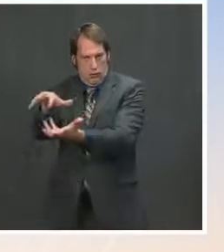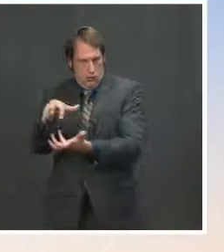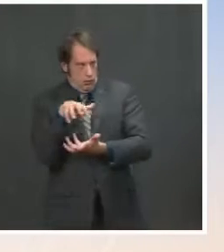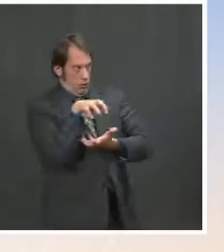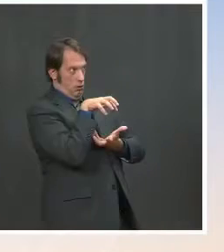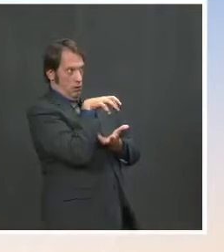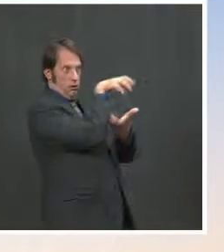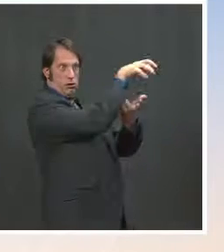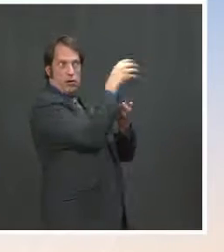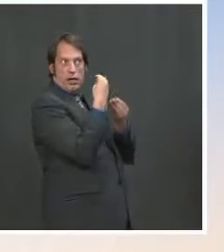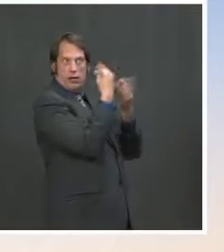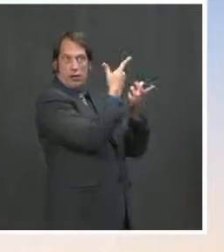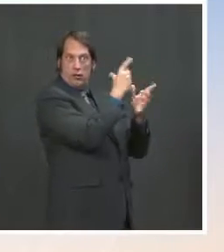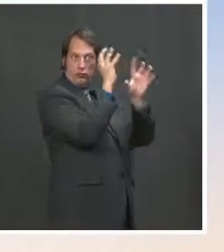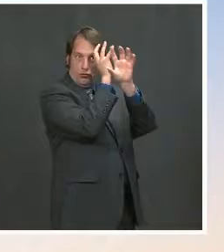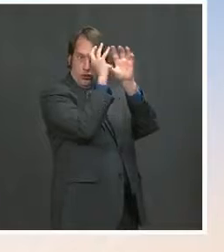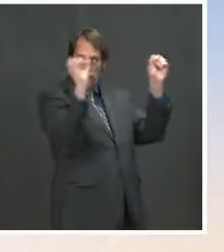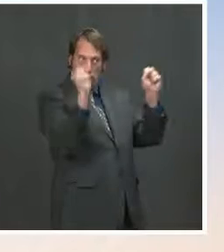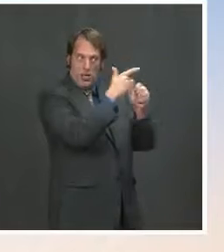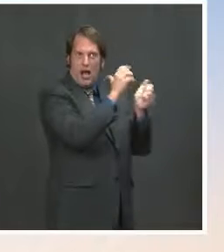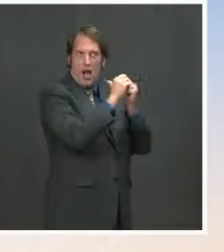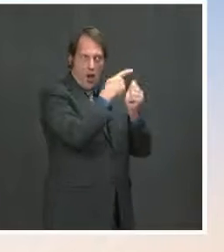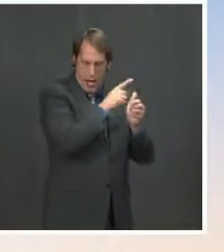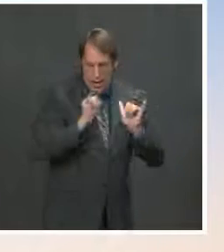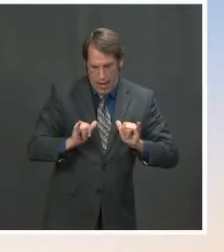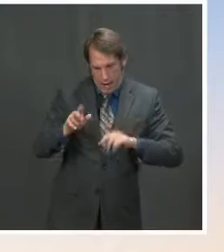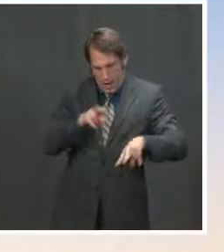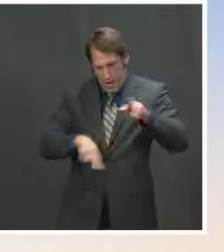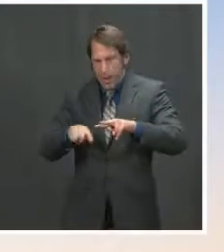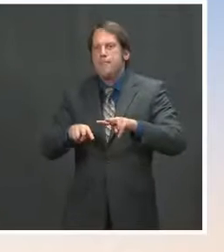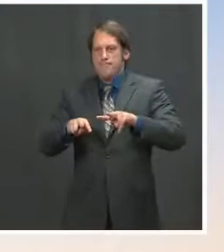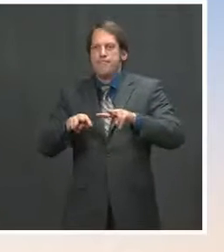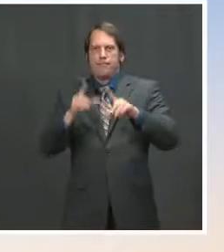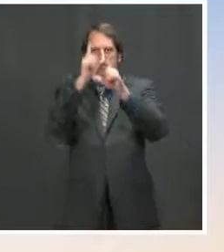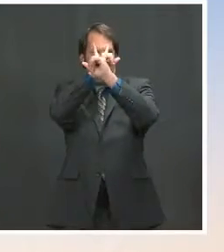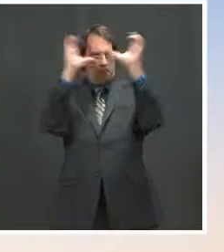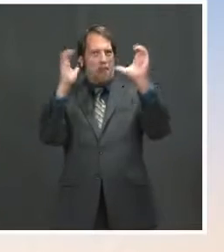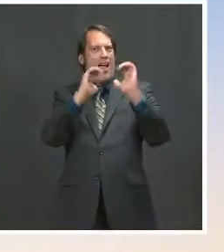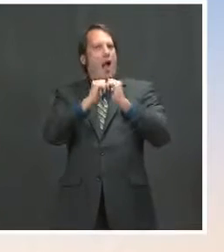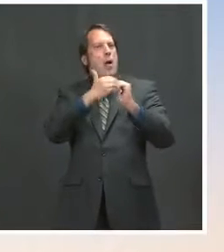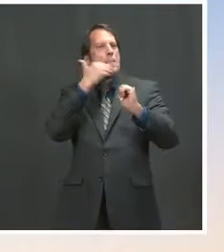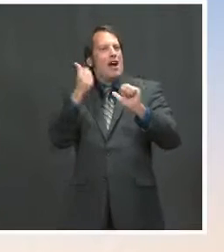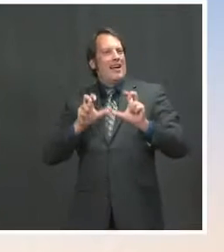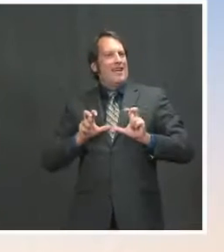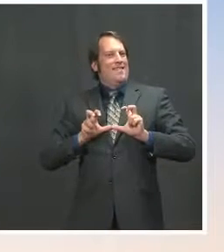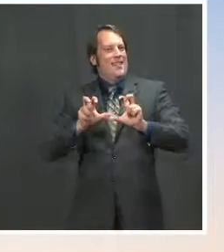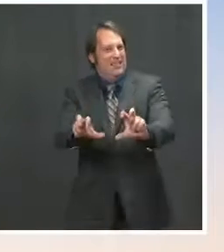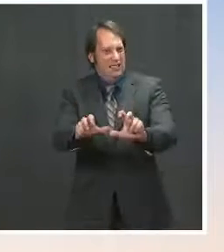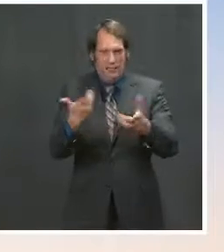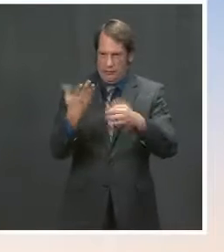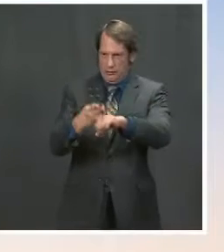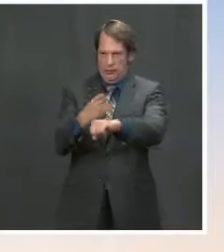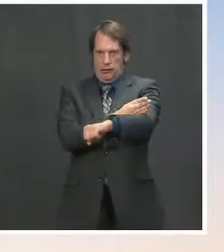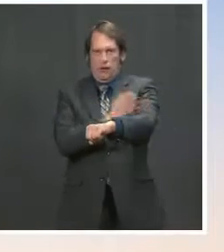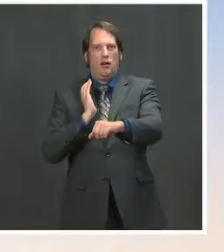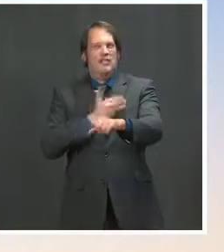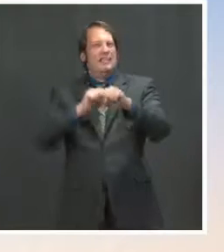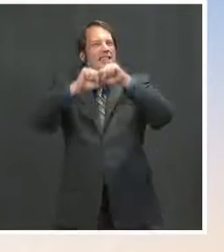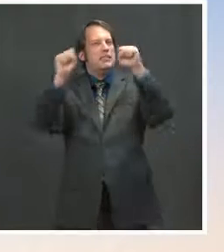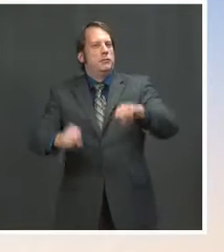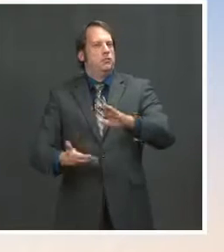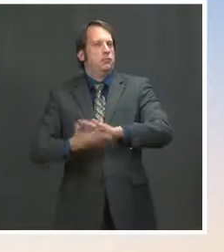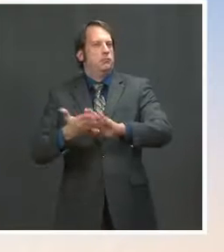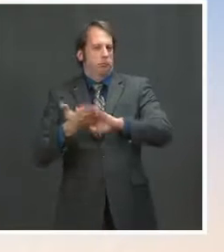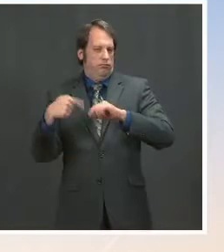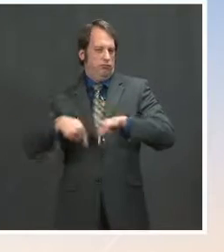to invest in our roads, bridges, railways, and infrastructure across the country. Two more quick items